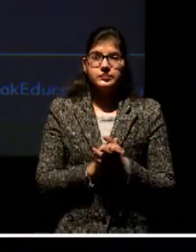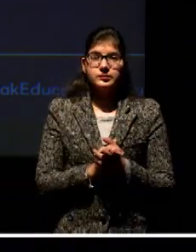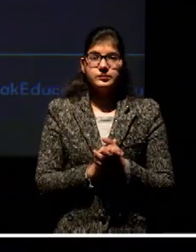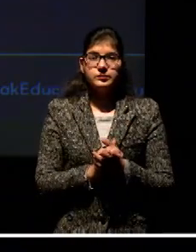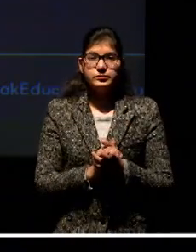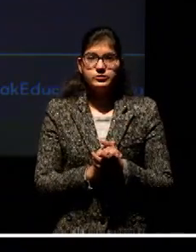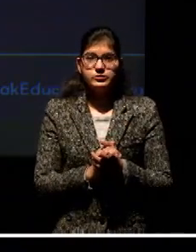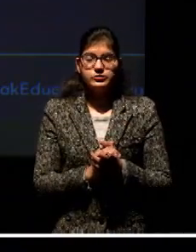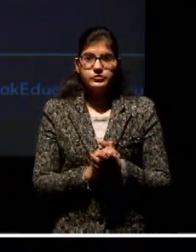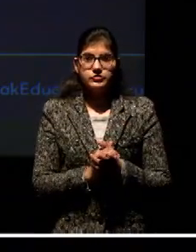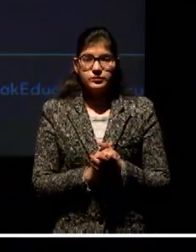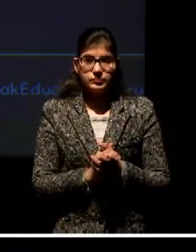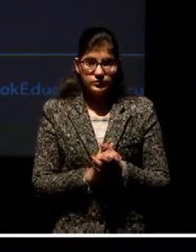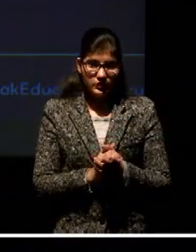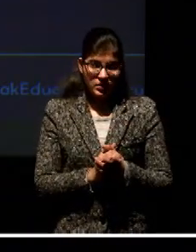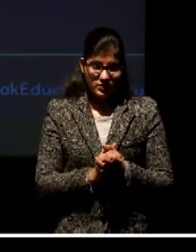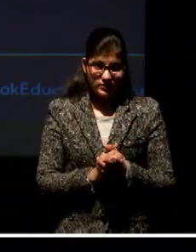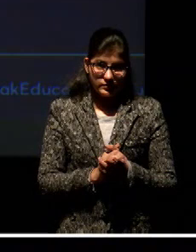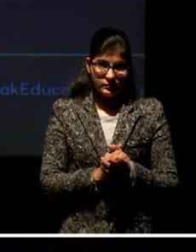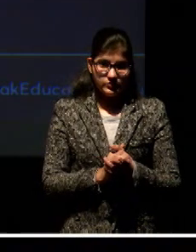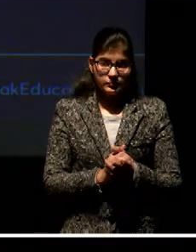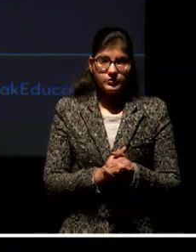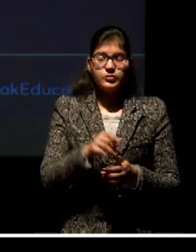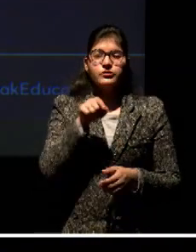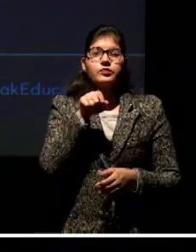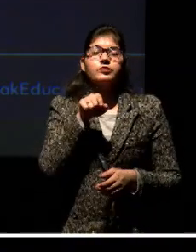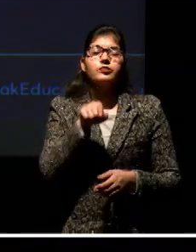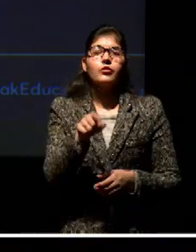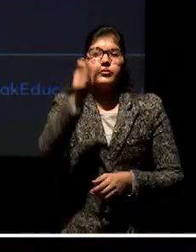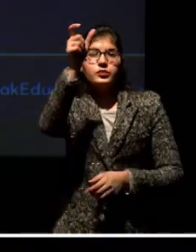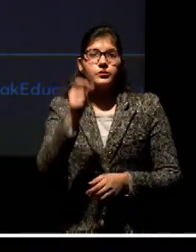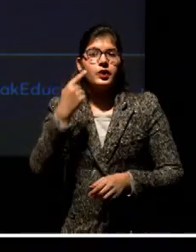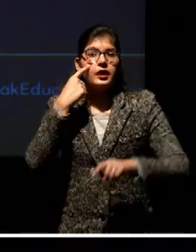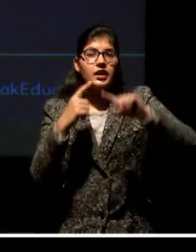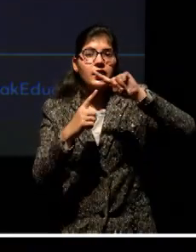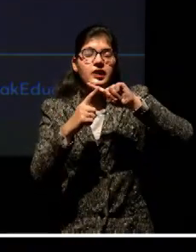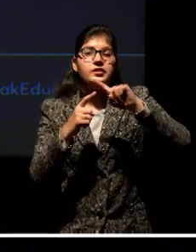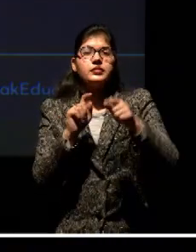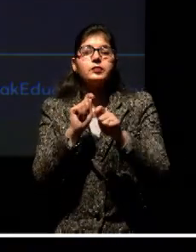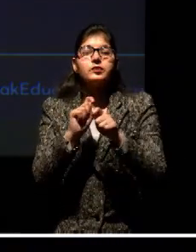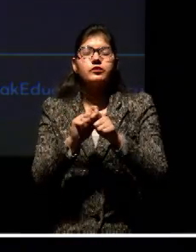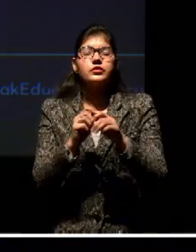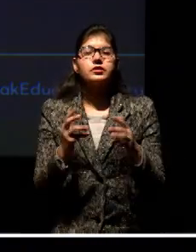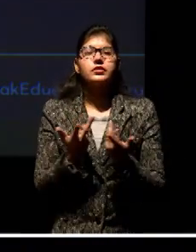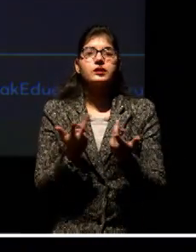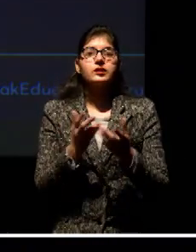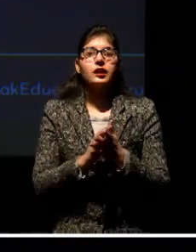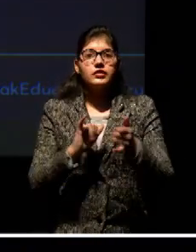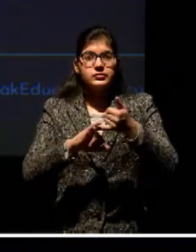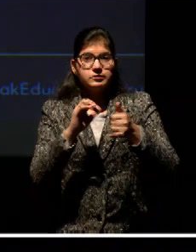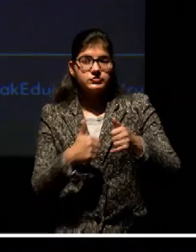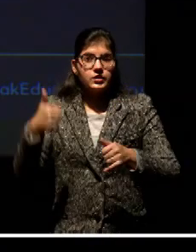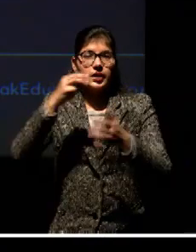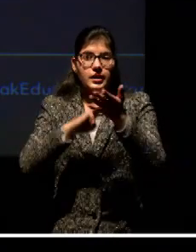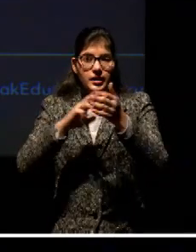we have a fortune of having somebody who has worked on IT enablements as a secretary to the